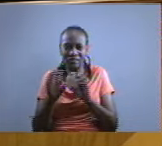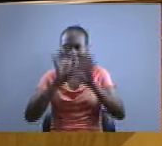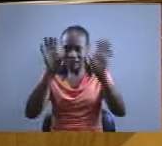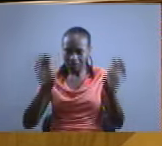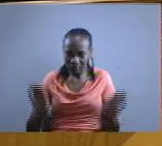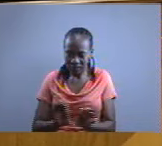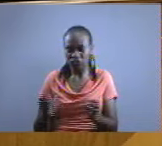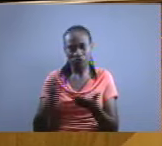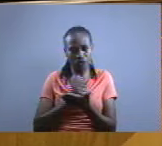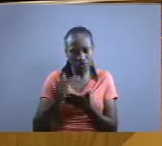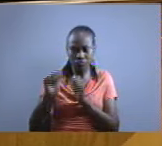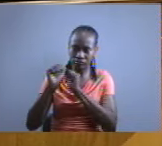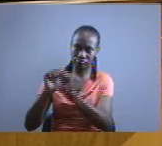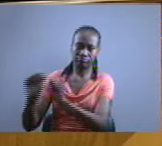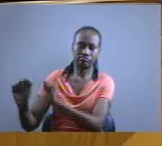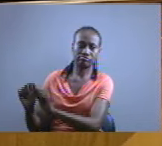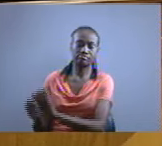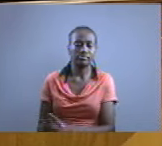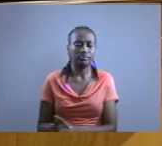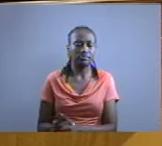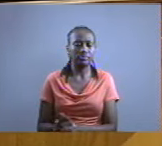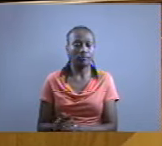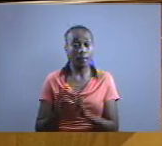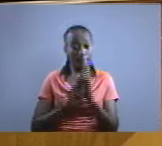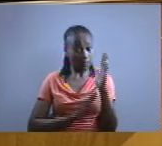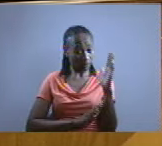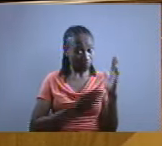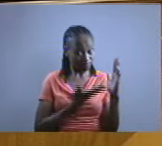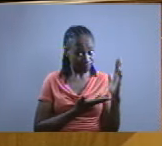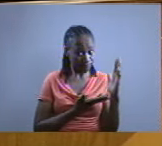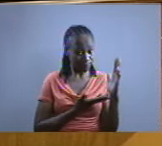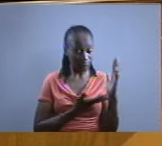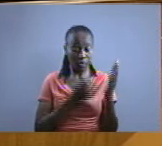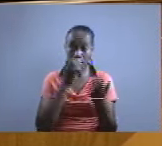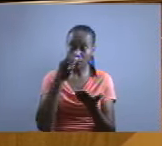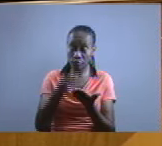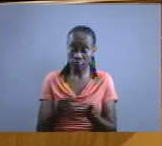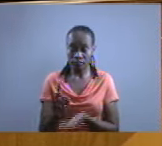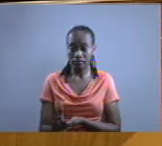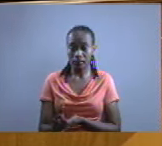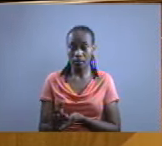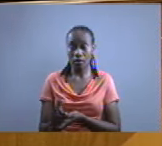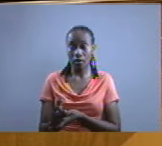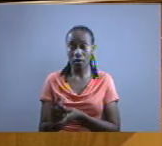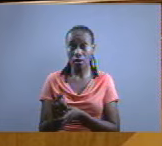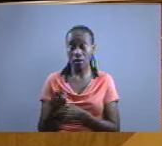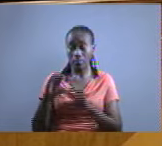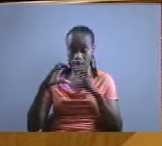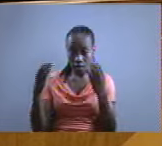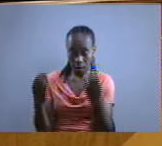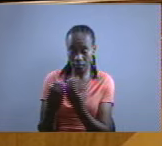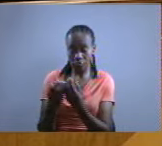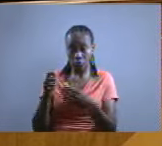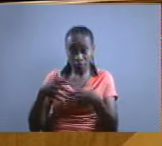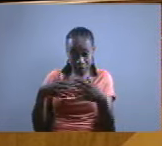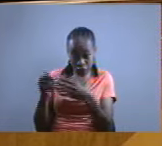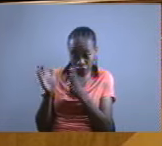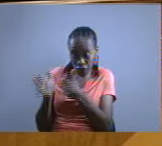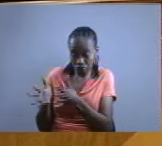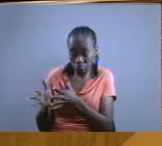and registration. The bill also proposes that the South African Language Practitioners Council acts as